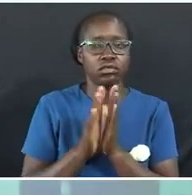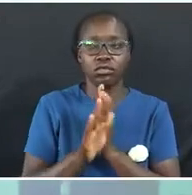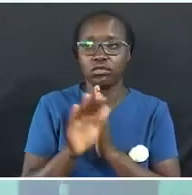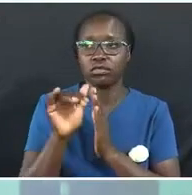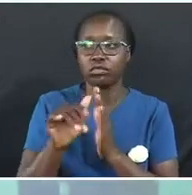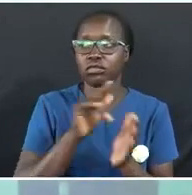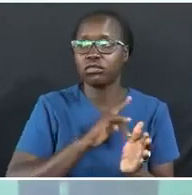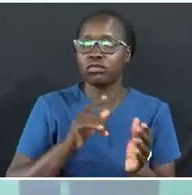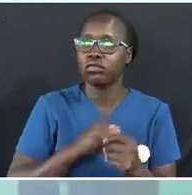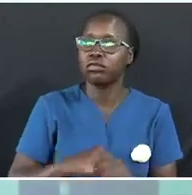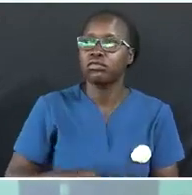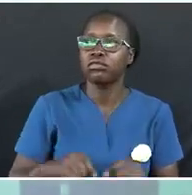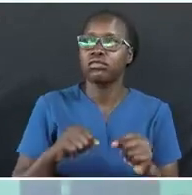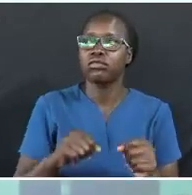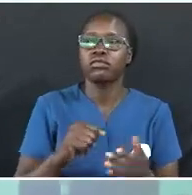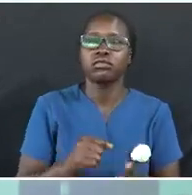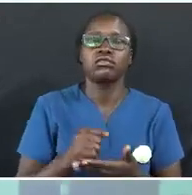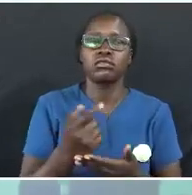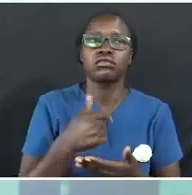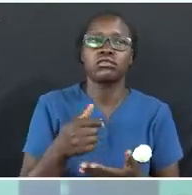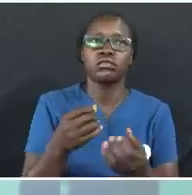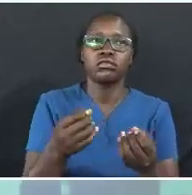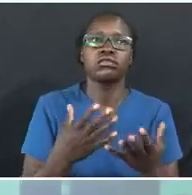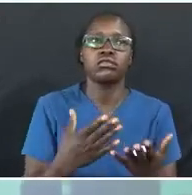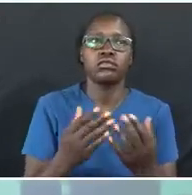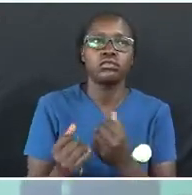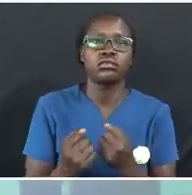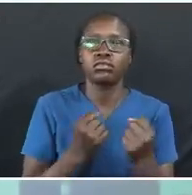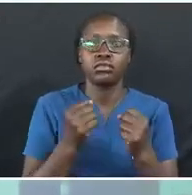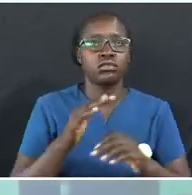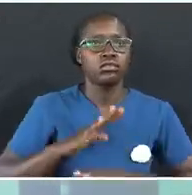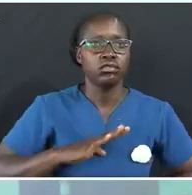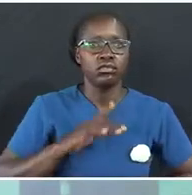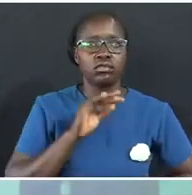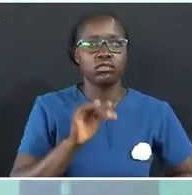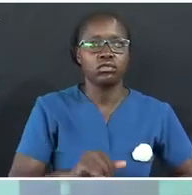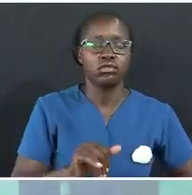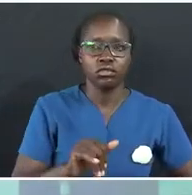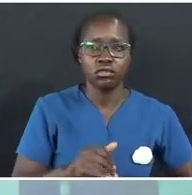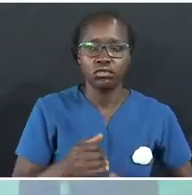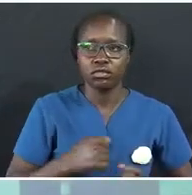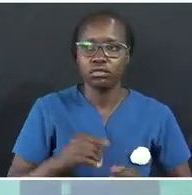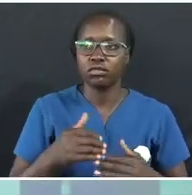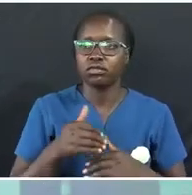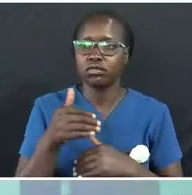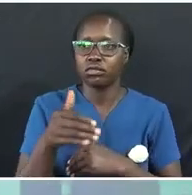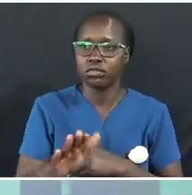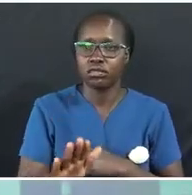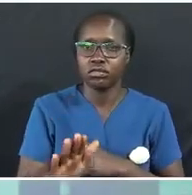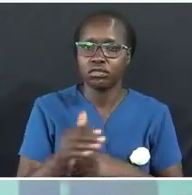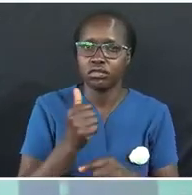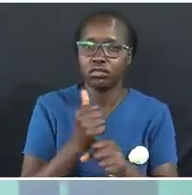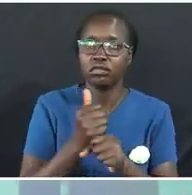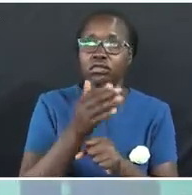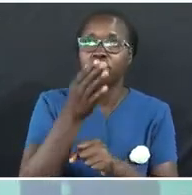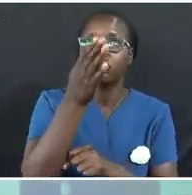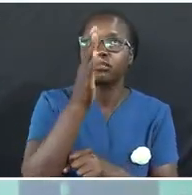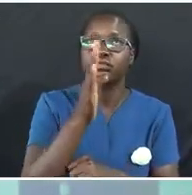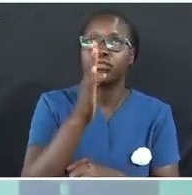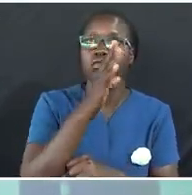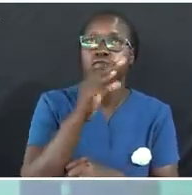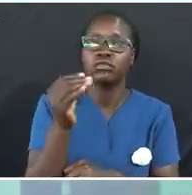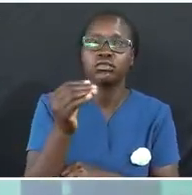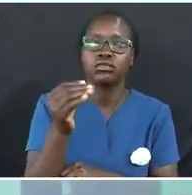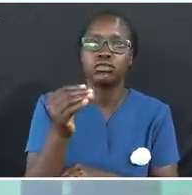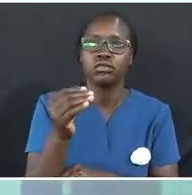Lord may be able to help us and give us his energy enough so that we can be able to go forward and do the work that God wants. And with that